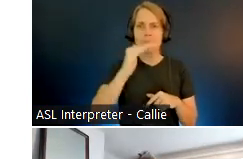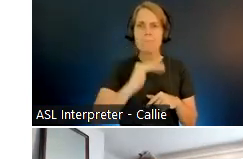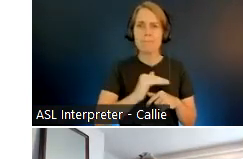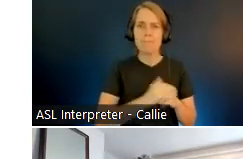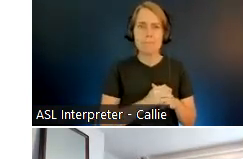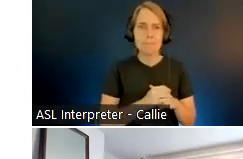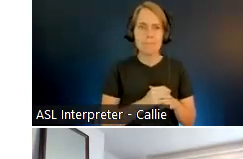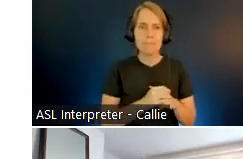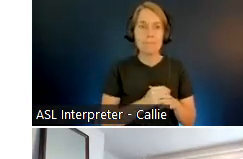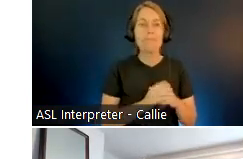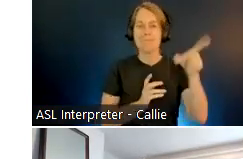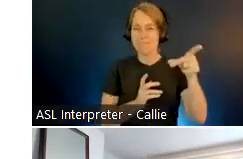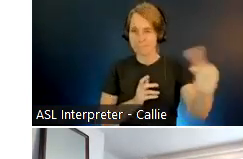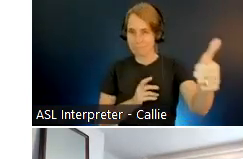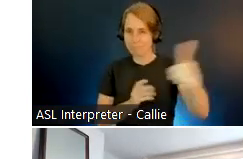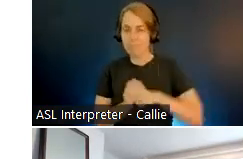information up?